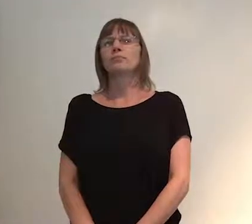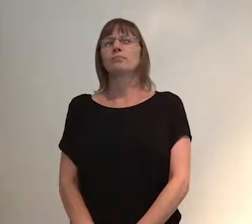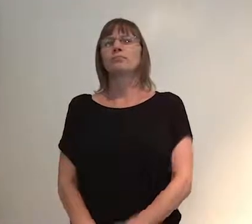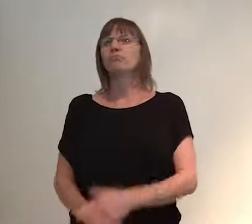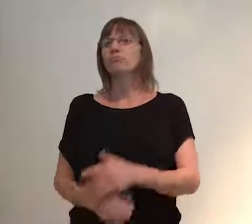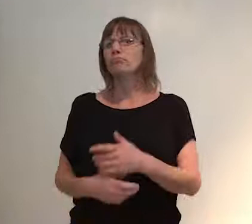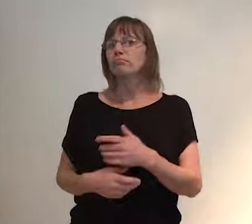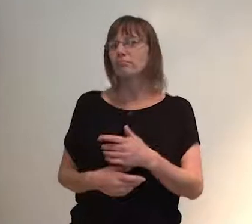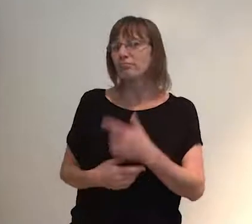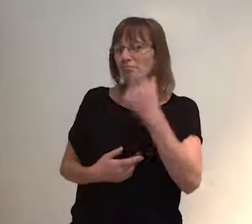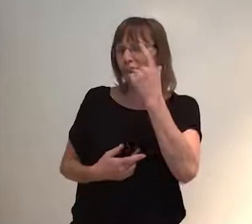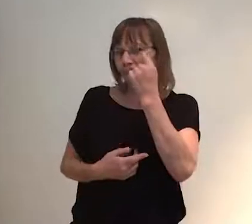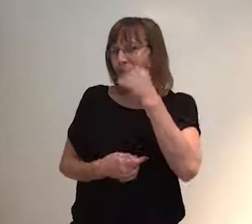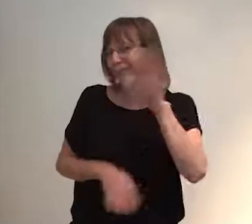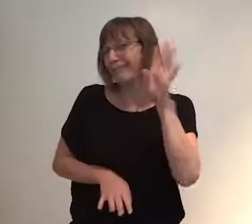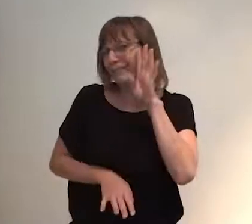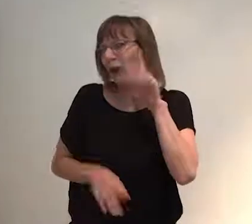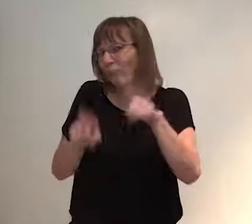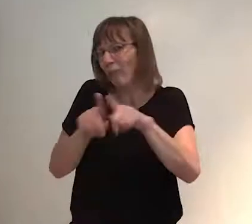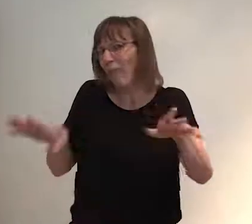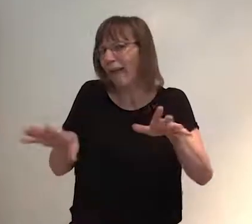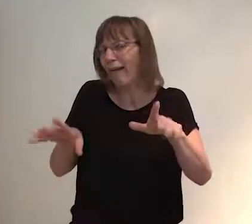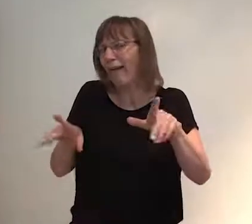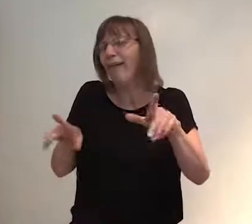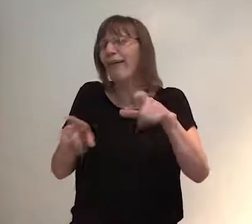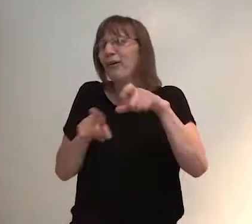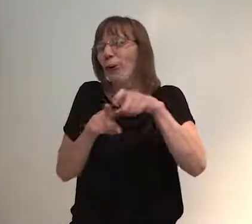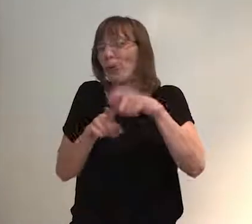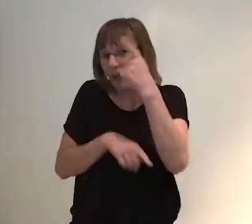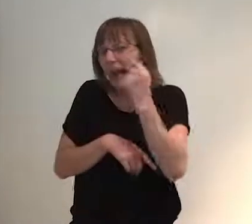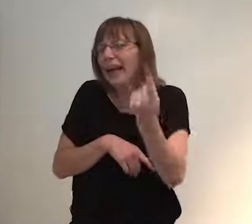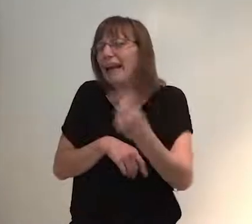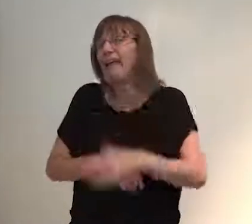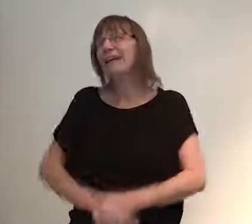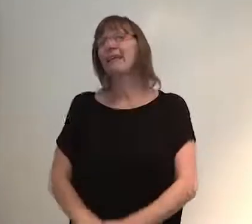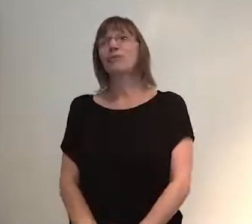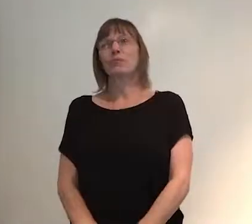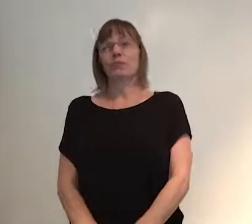And please feel free to make dolphin sound.